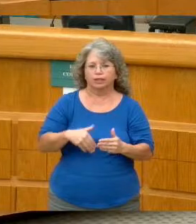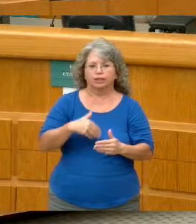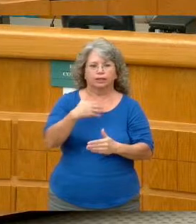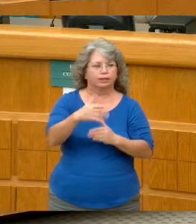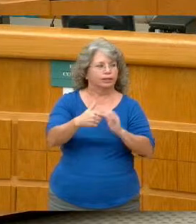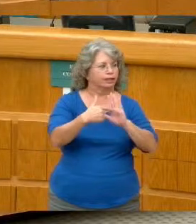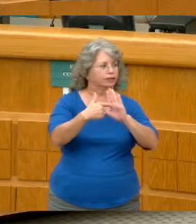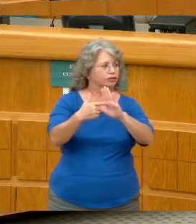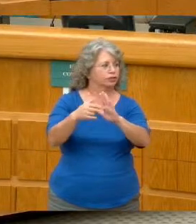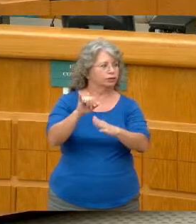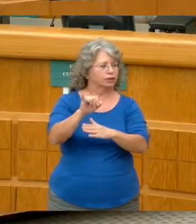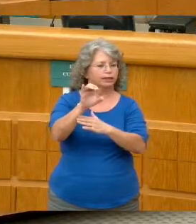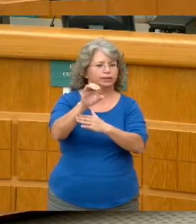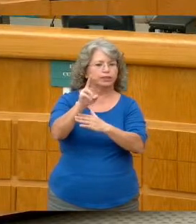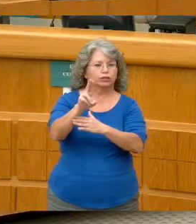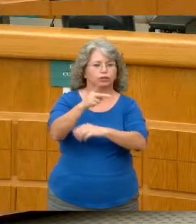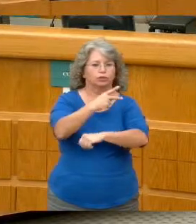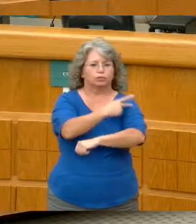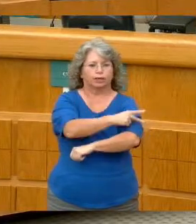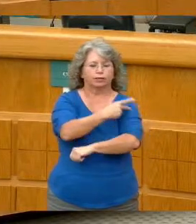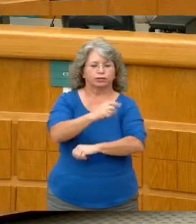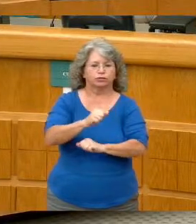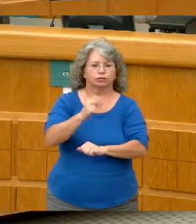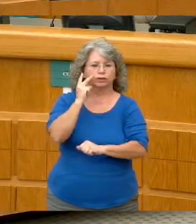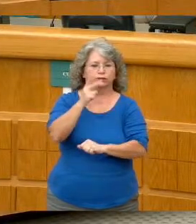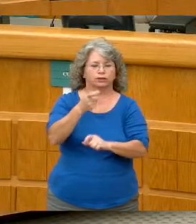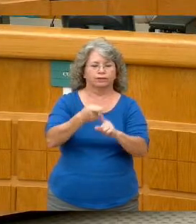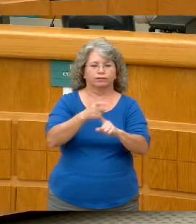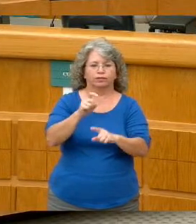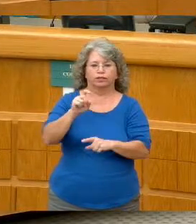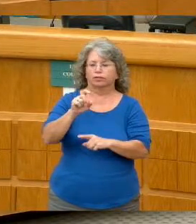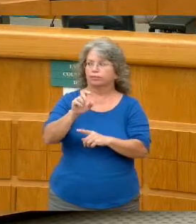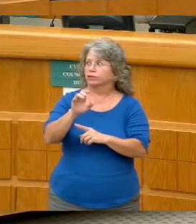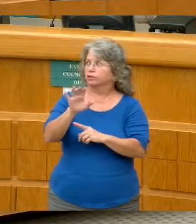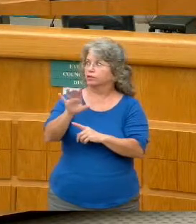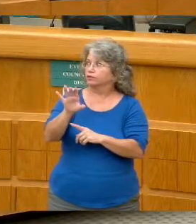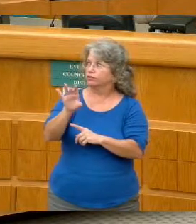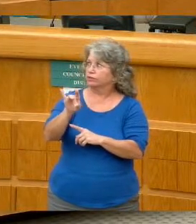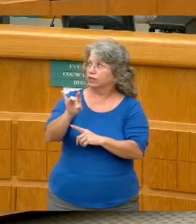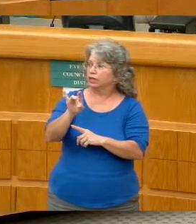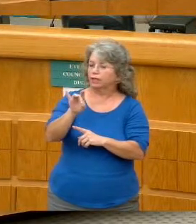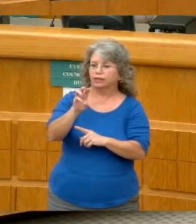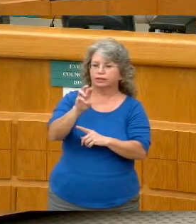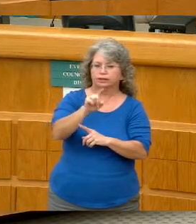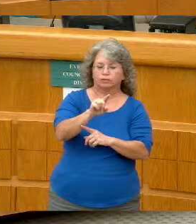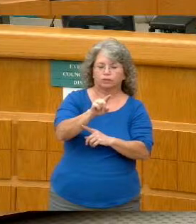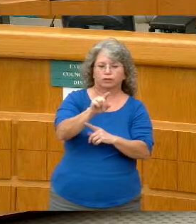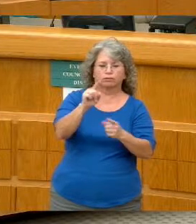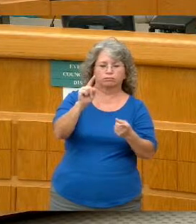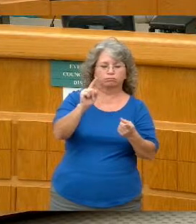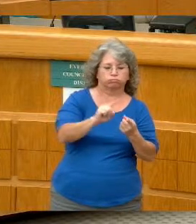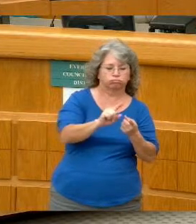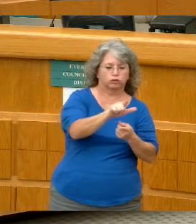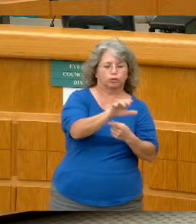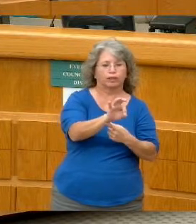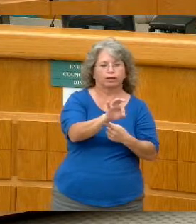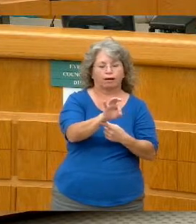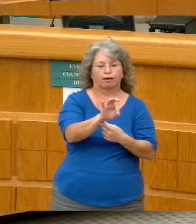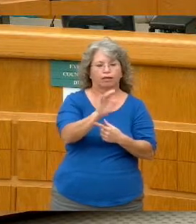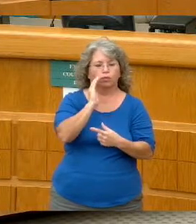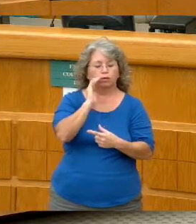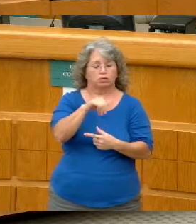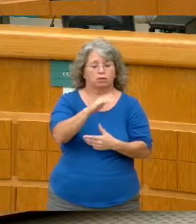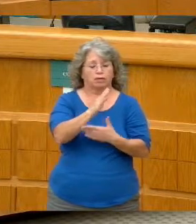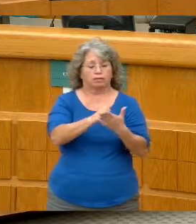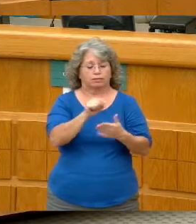The next slide shows the ICU patients, and you see from 5861, and you see it at 29. And we